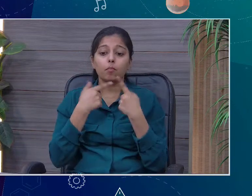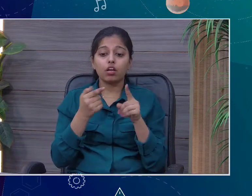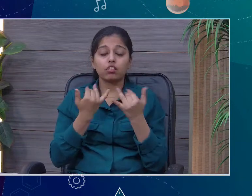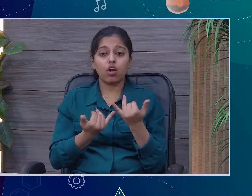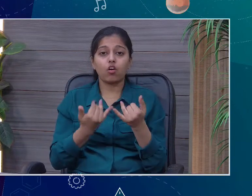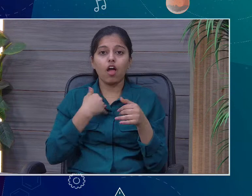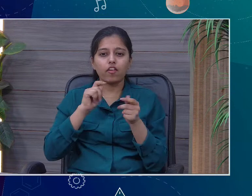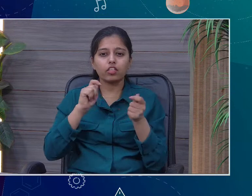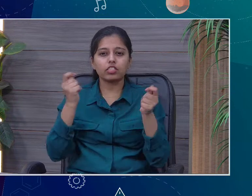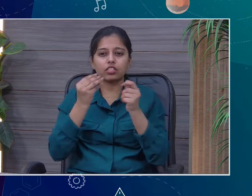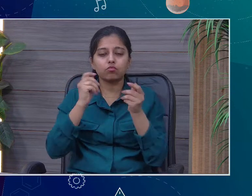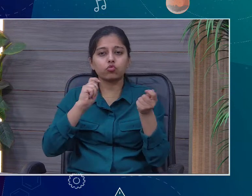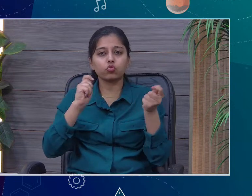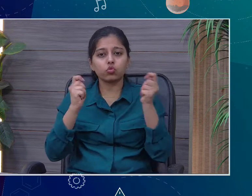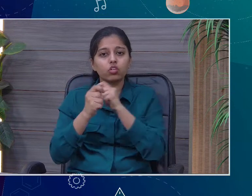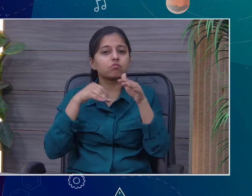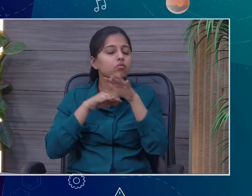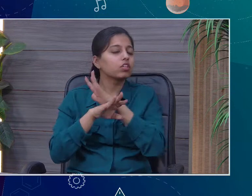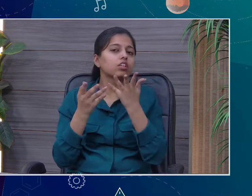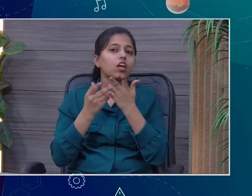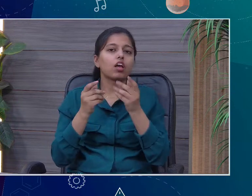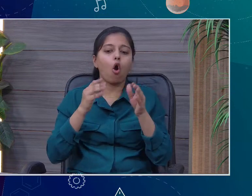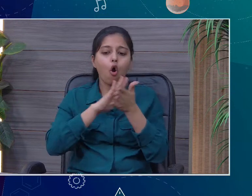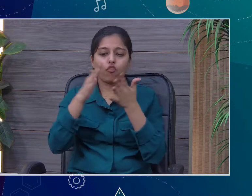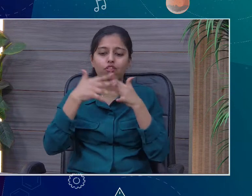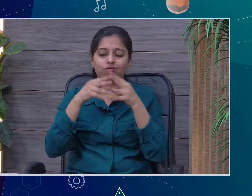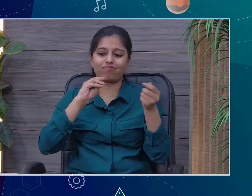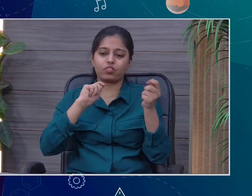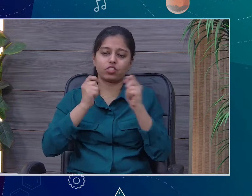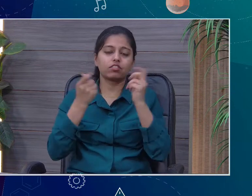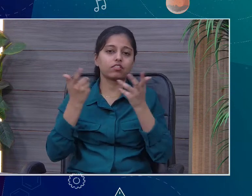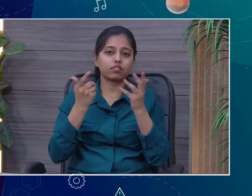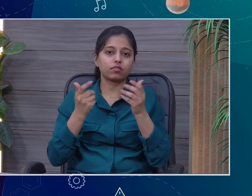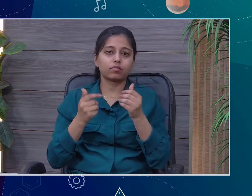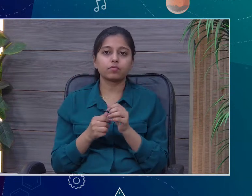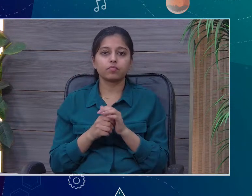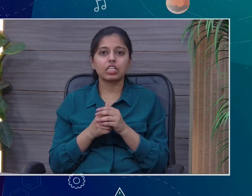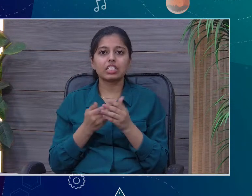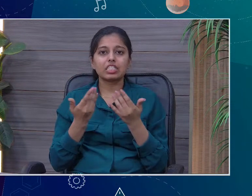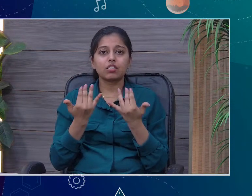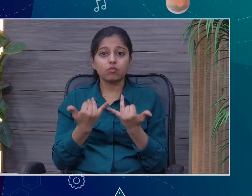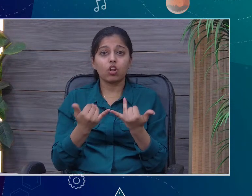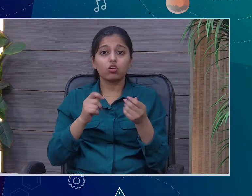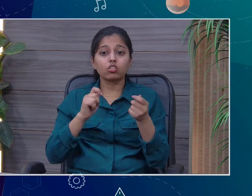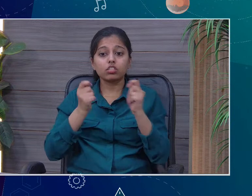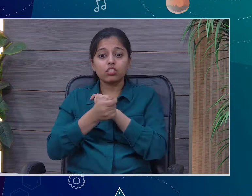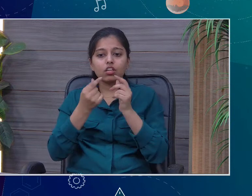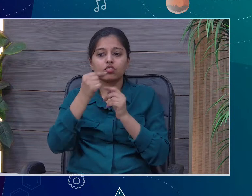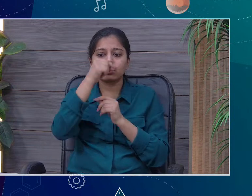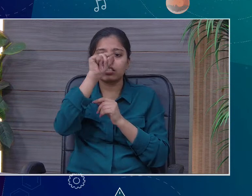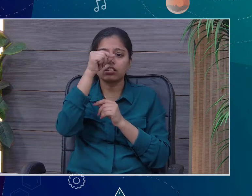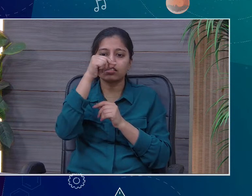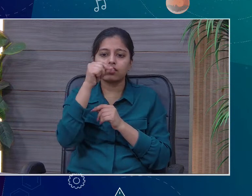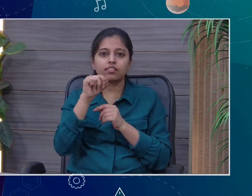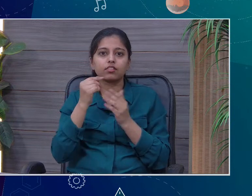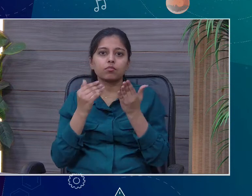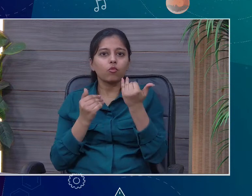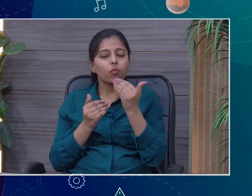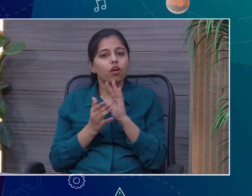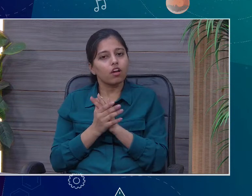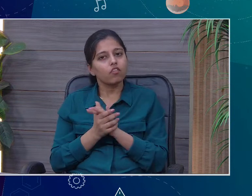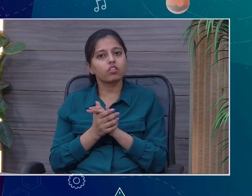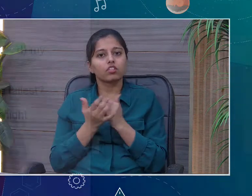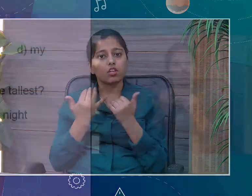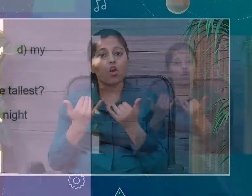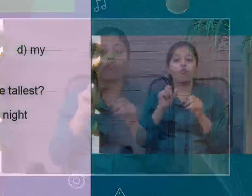certain modifications to this homework as well, and we have converted into the multiple choice question. And first